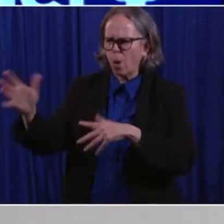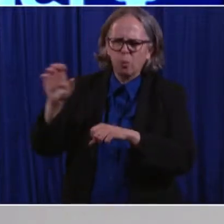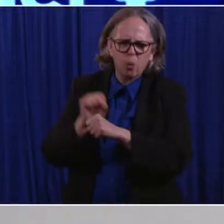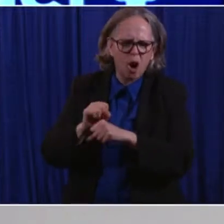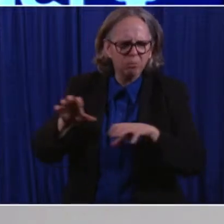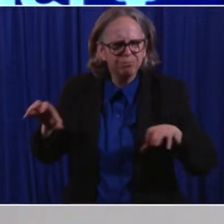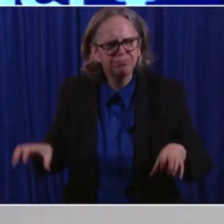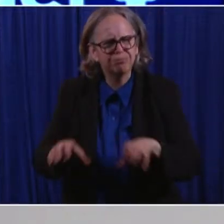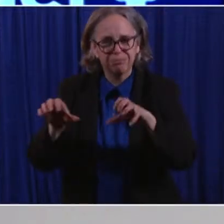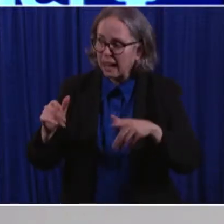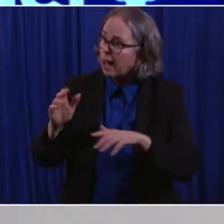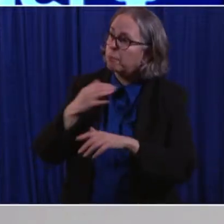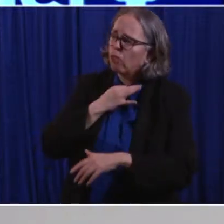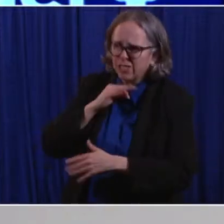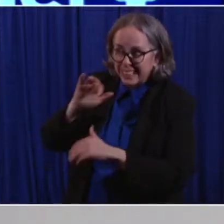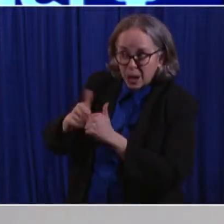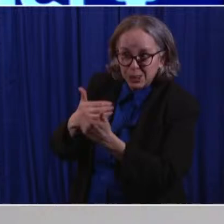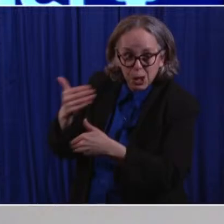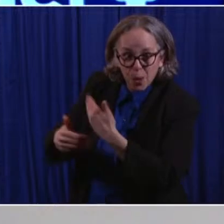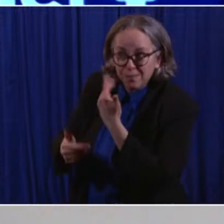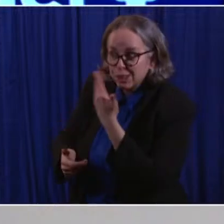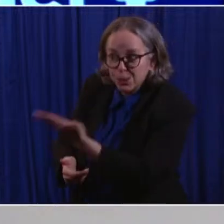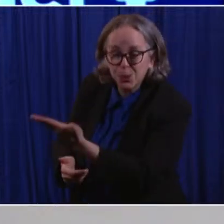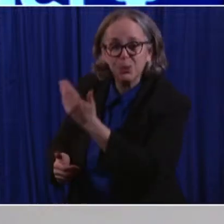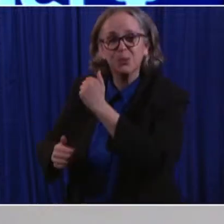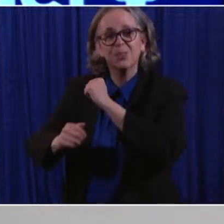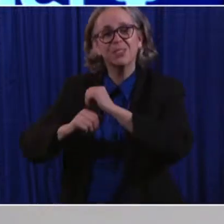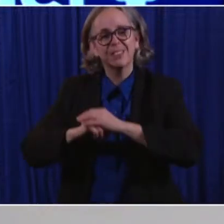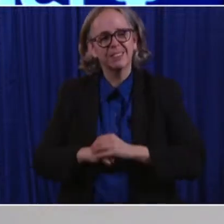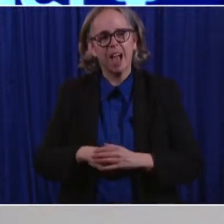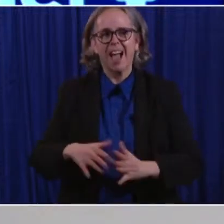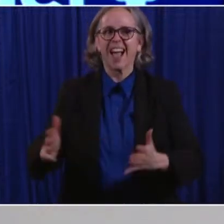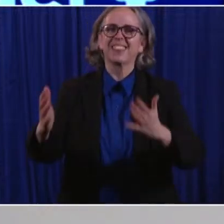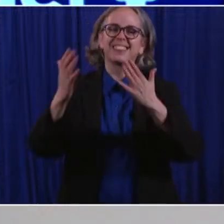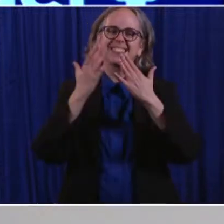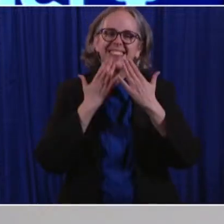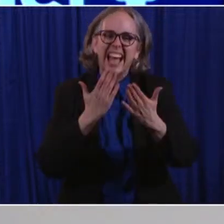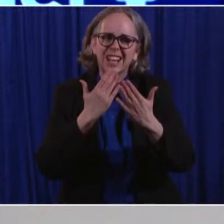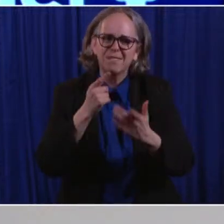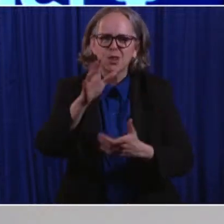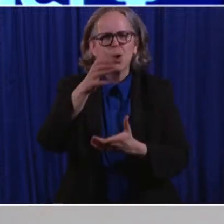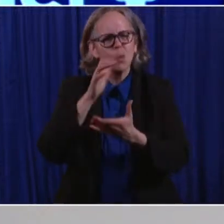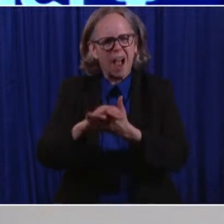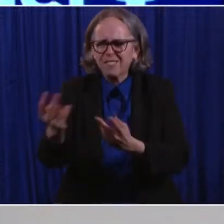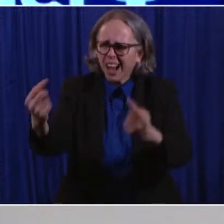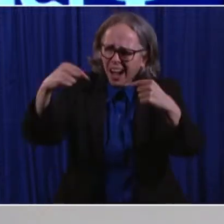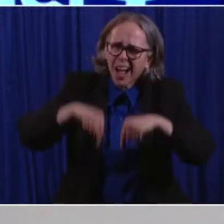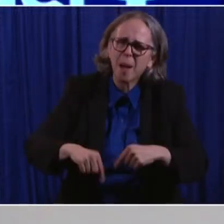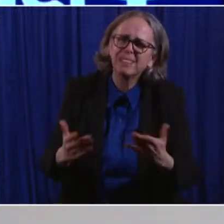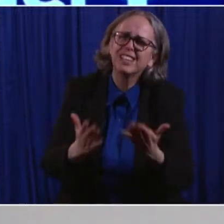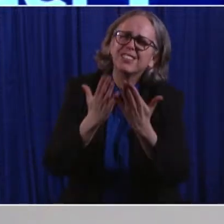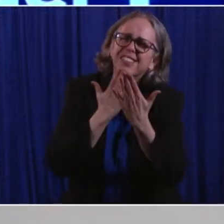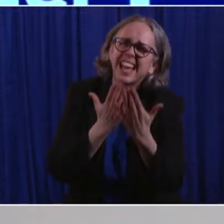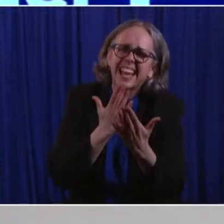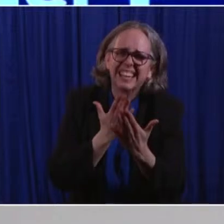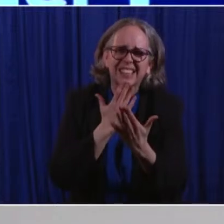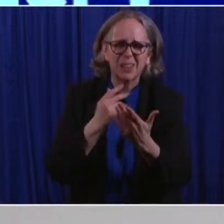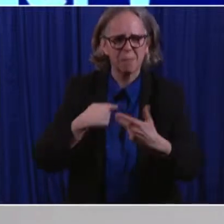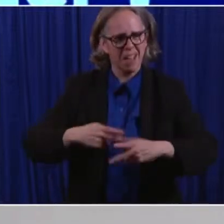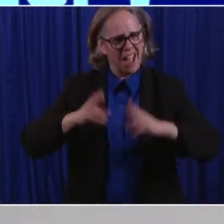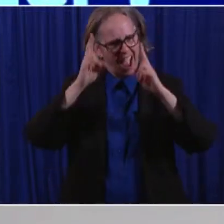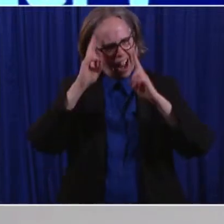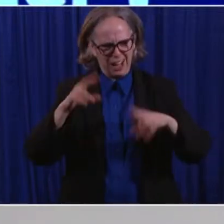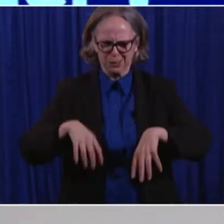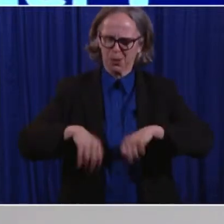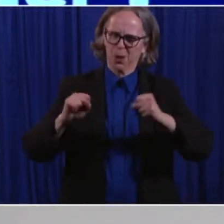there from your point of view? Yeah, well, thank you both for coming to visit today. It's been an honor to host you here. So today's been going really well.